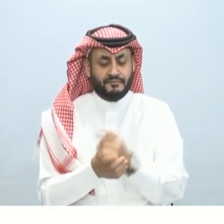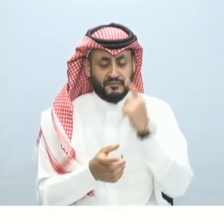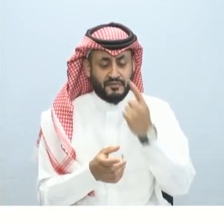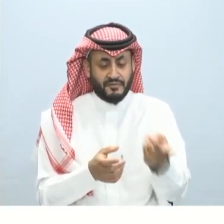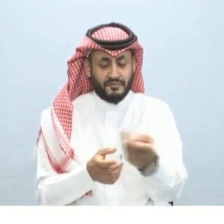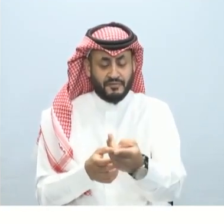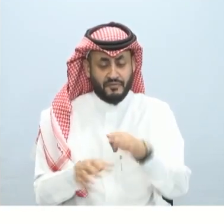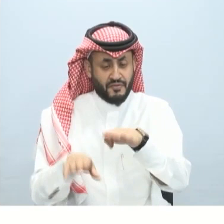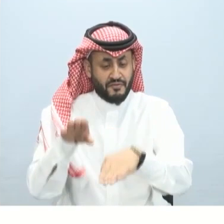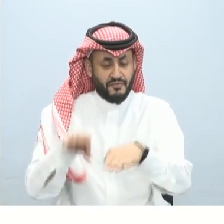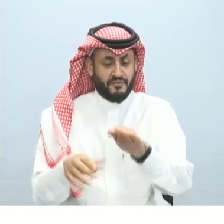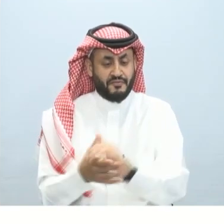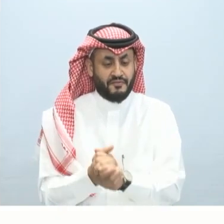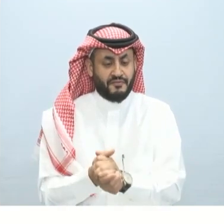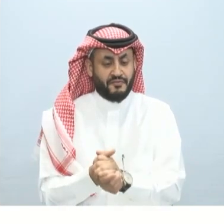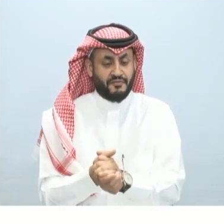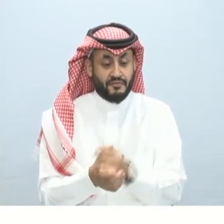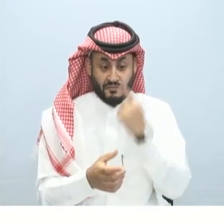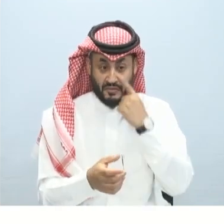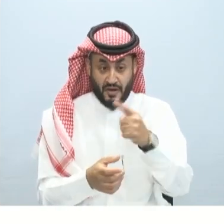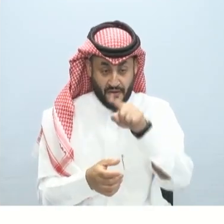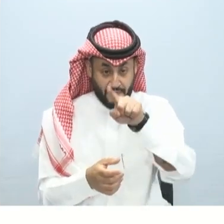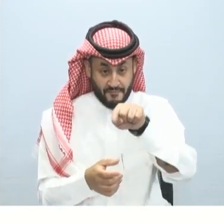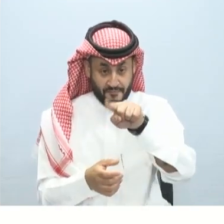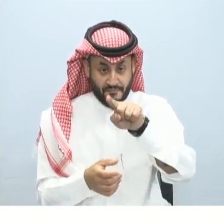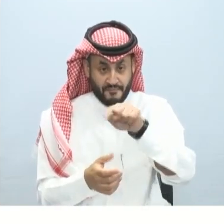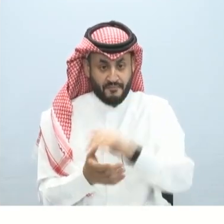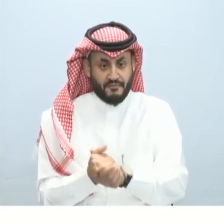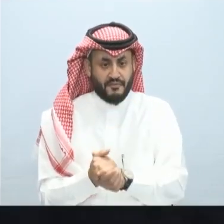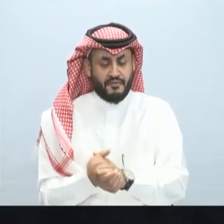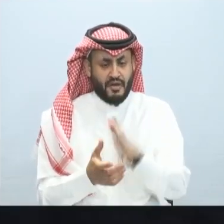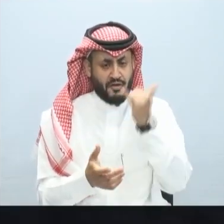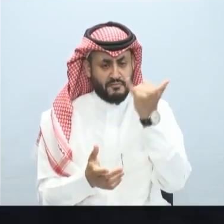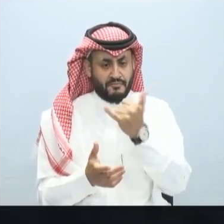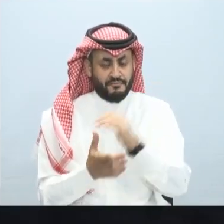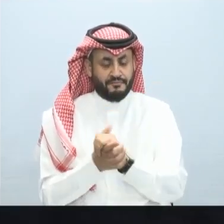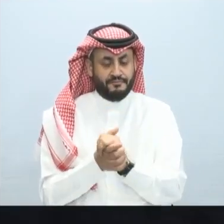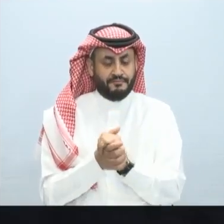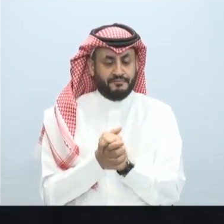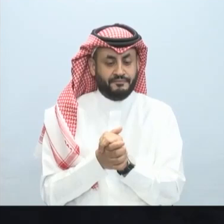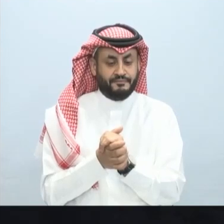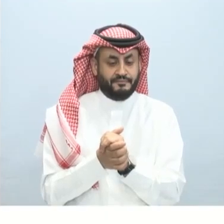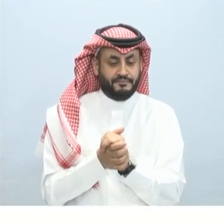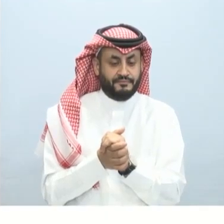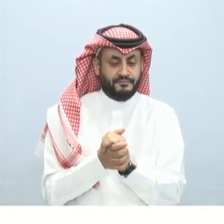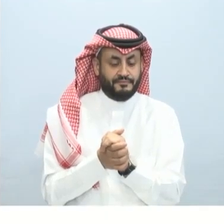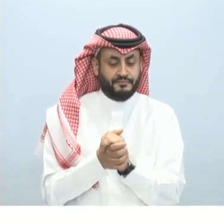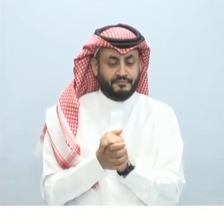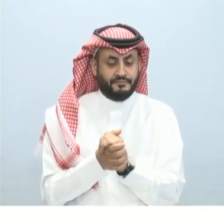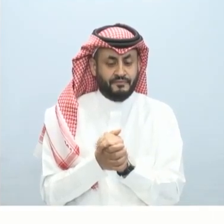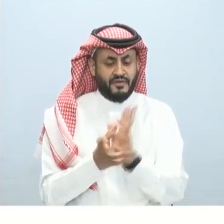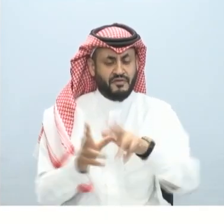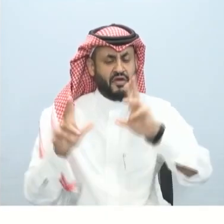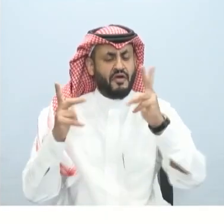comparatives here. And note that I have my comma, as I explained before. Now, the result